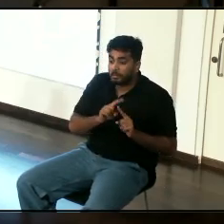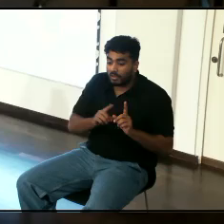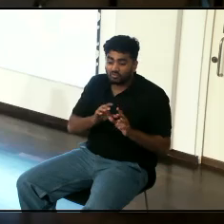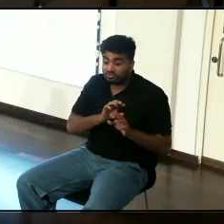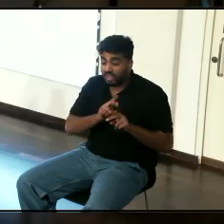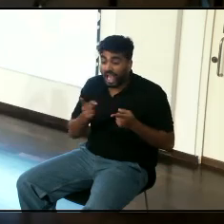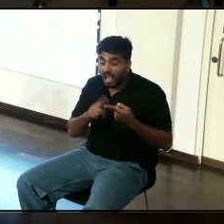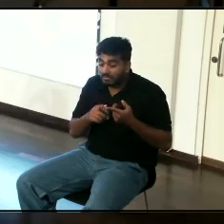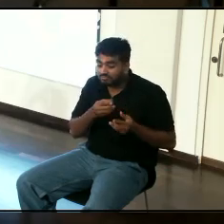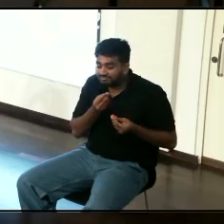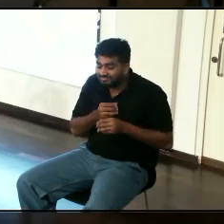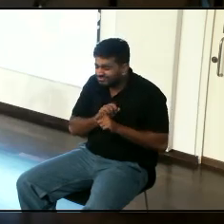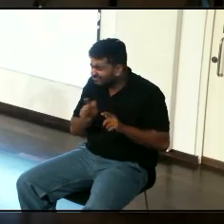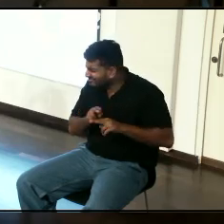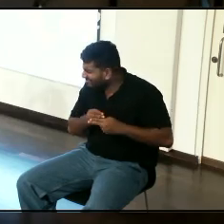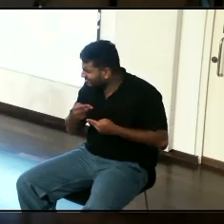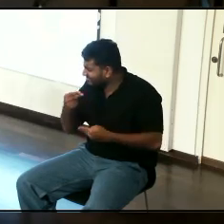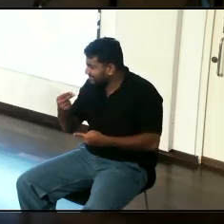that.